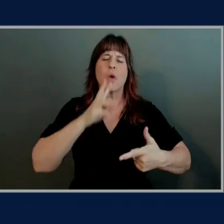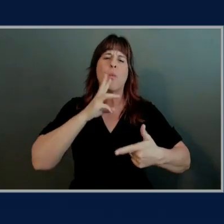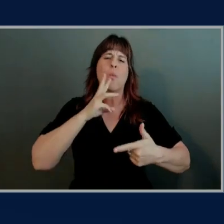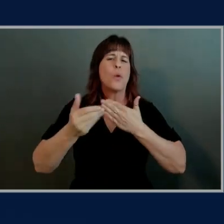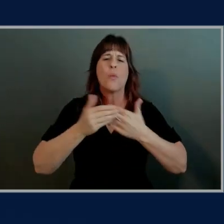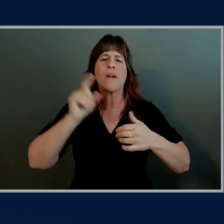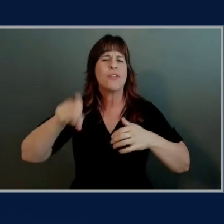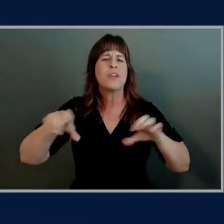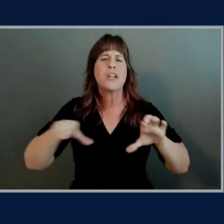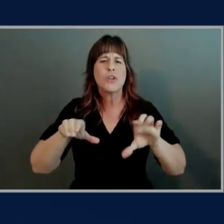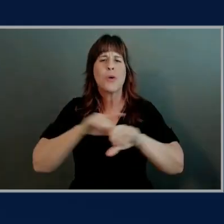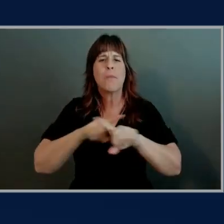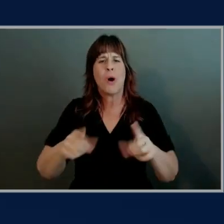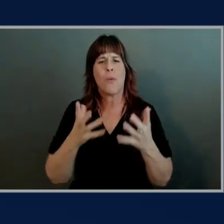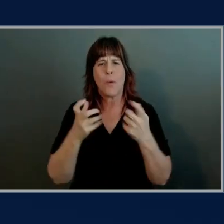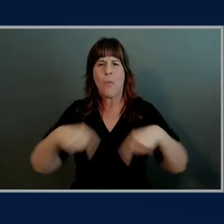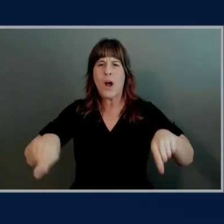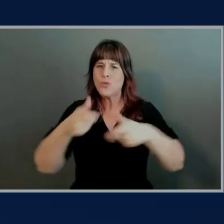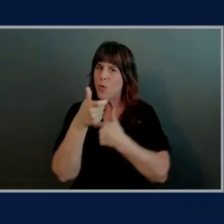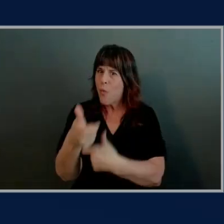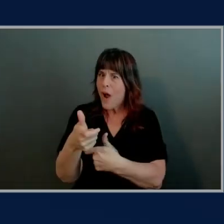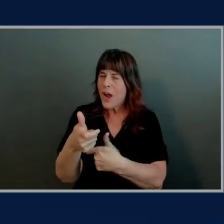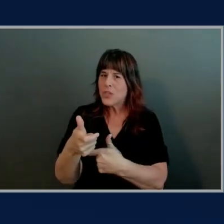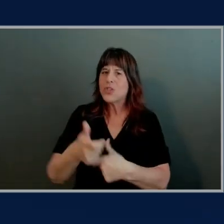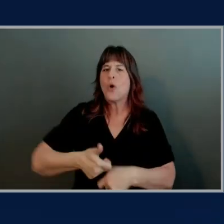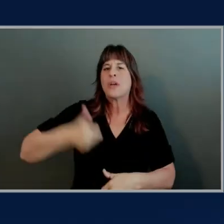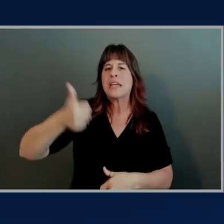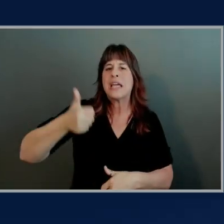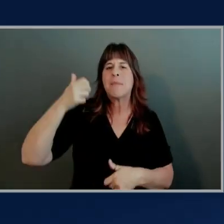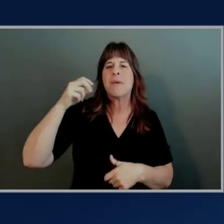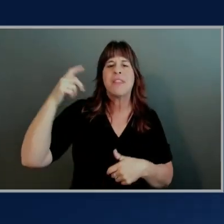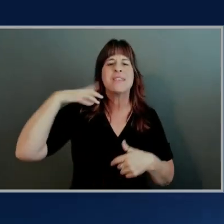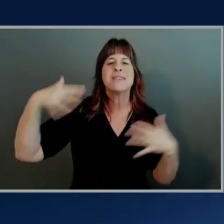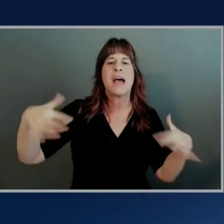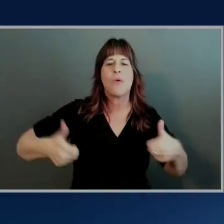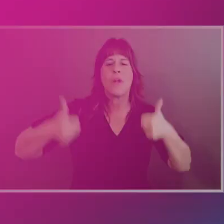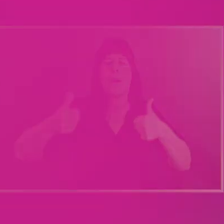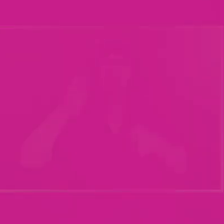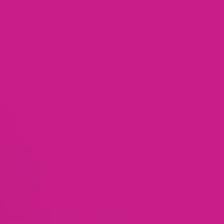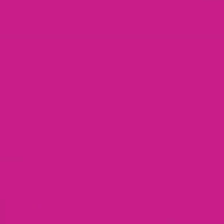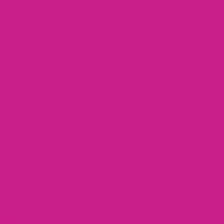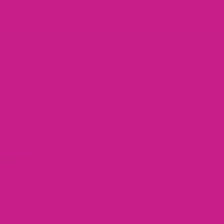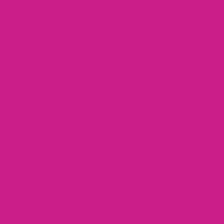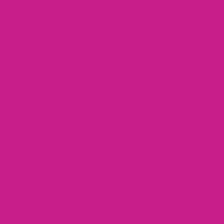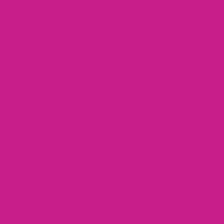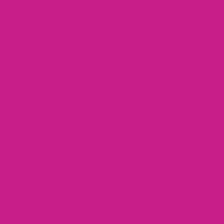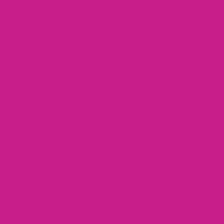gotta do, but we want you to watch, so leave the volume up, and we'll see you soon. Bye. Bye-bye.